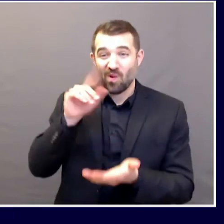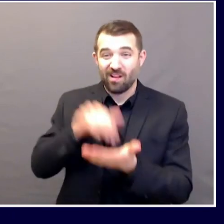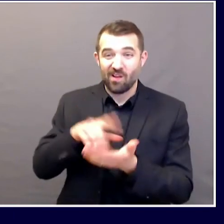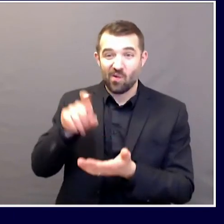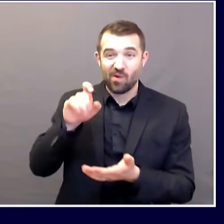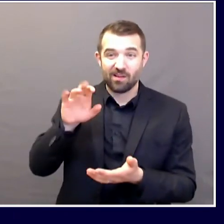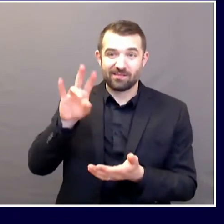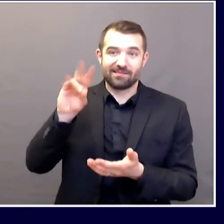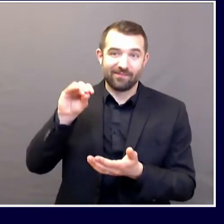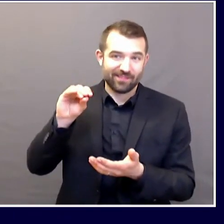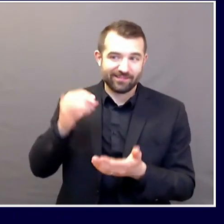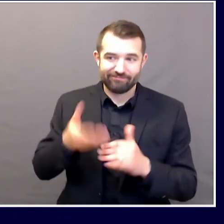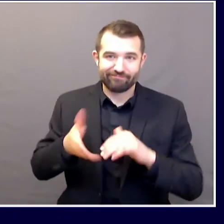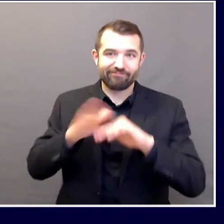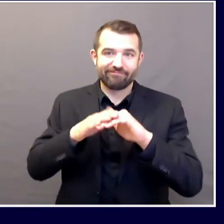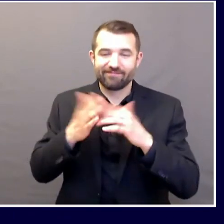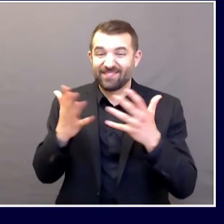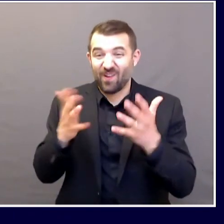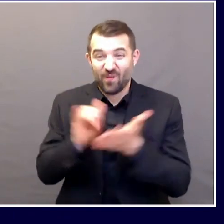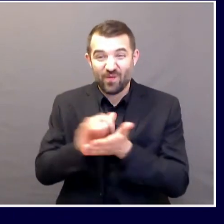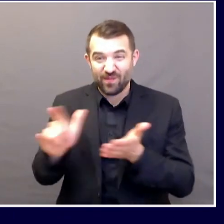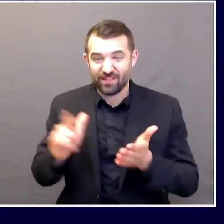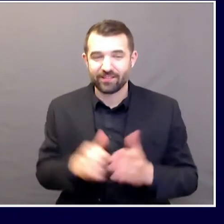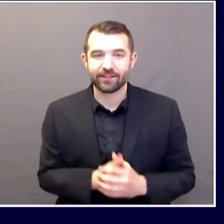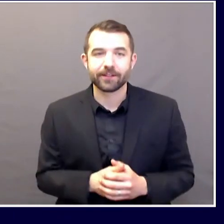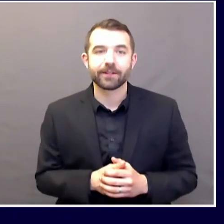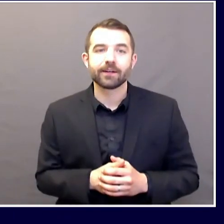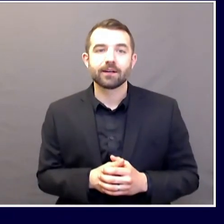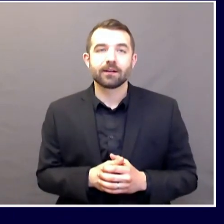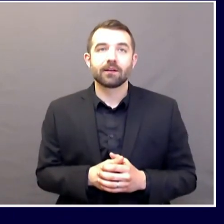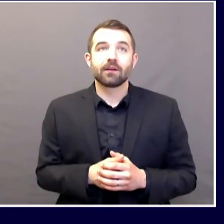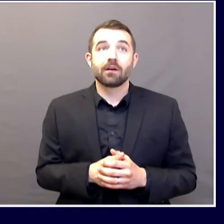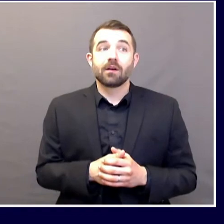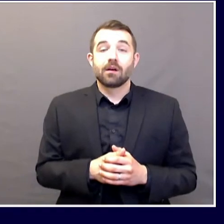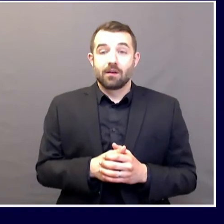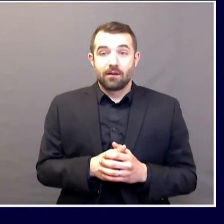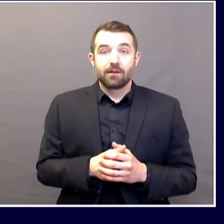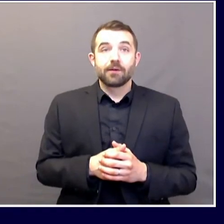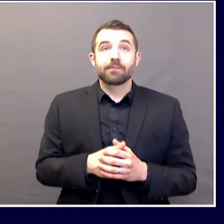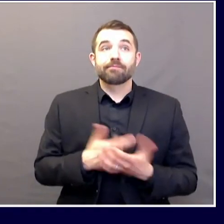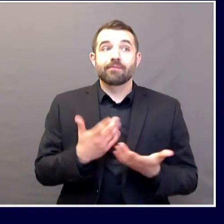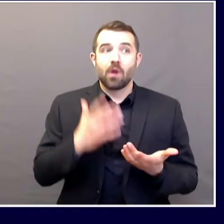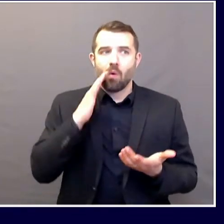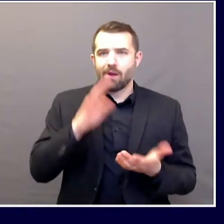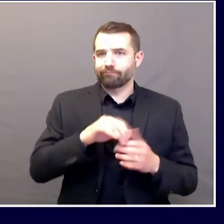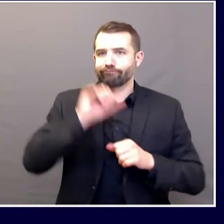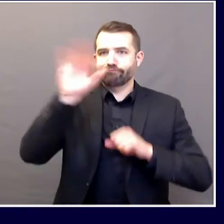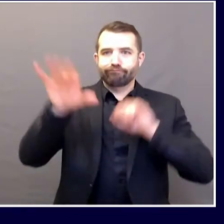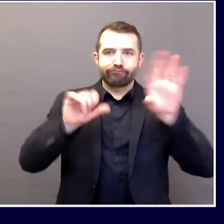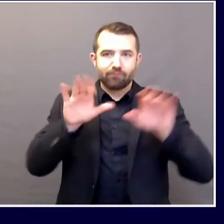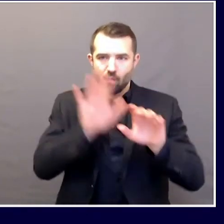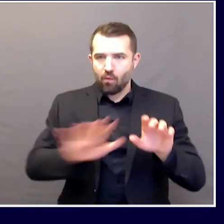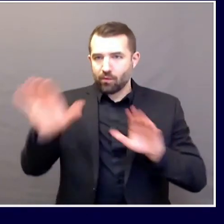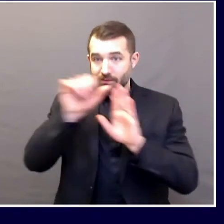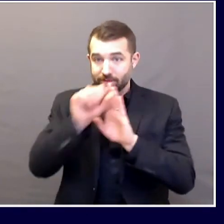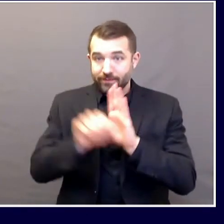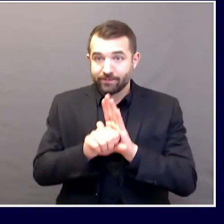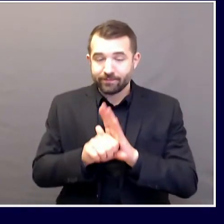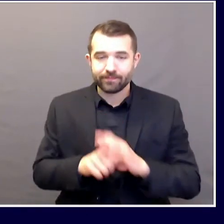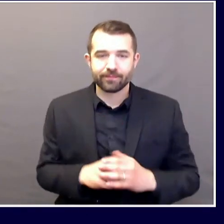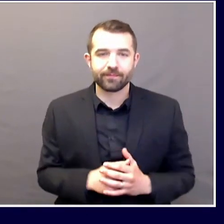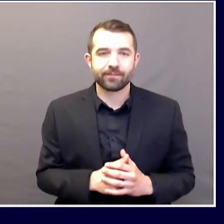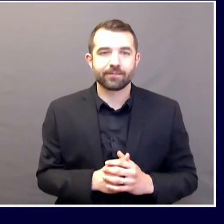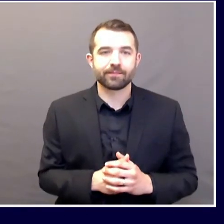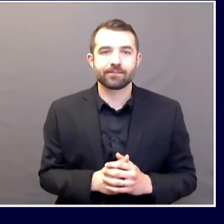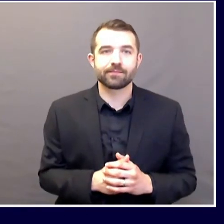1,170 additional doses for our allocation to healthcare providers across the state. Notwithstanding that, there will